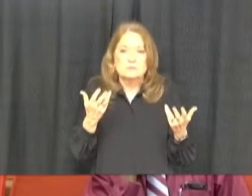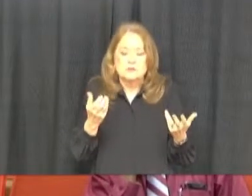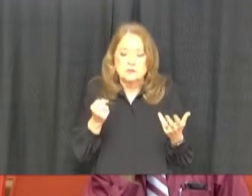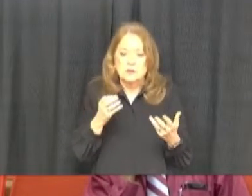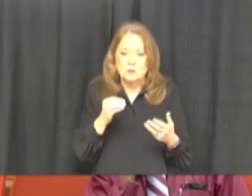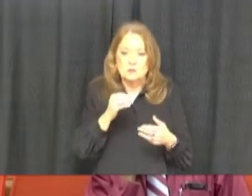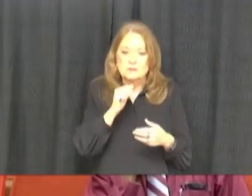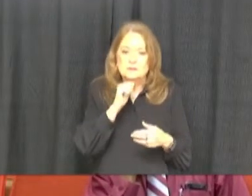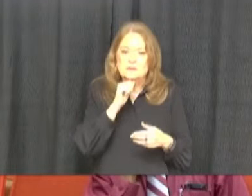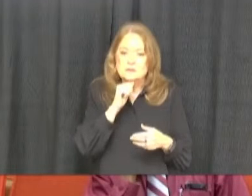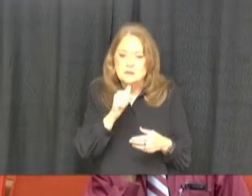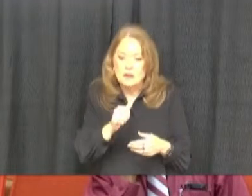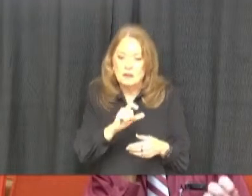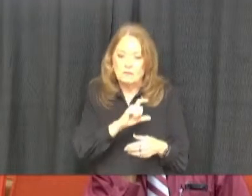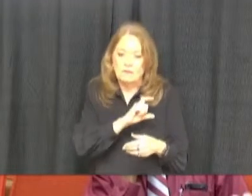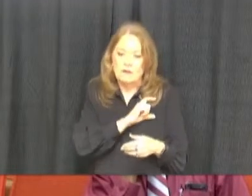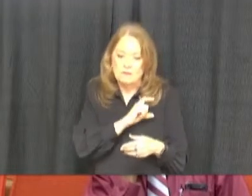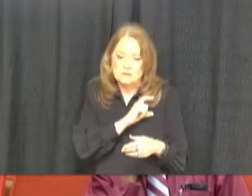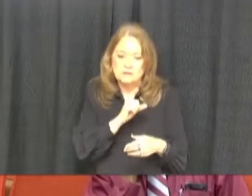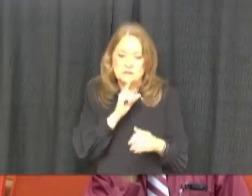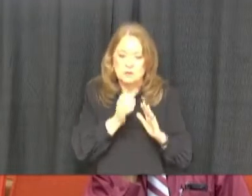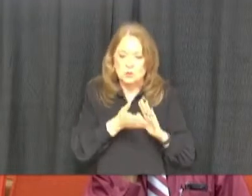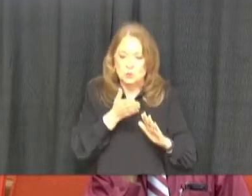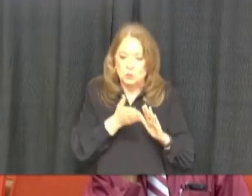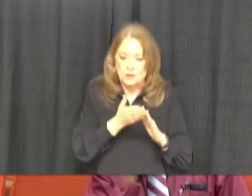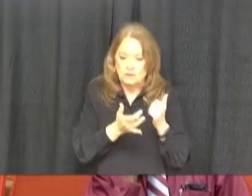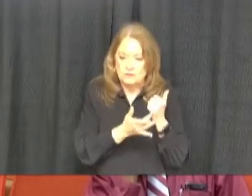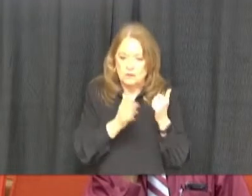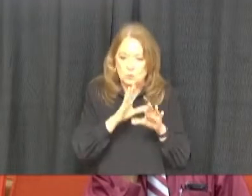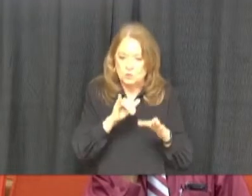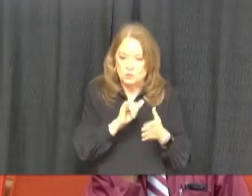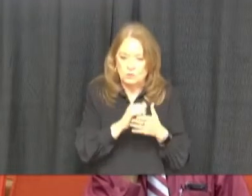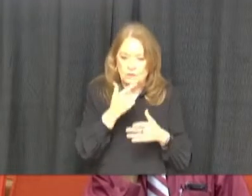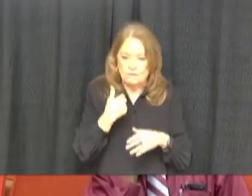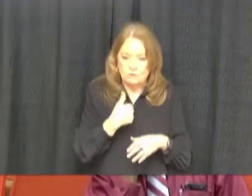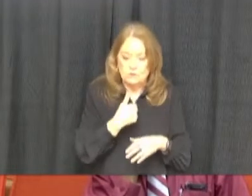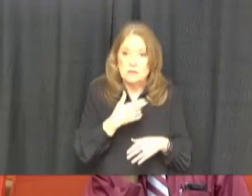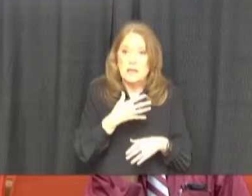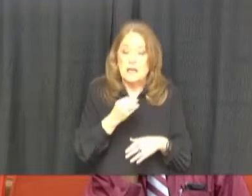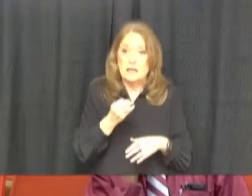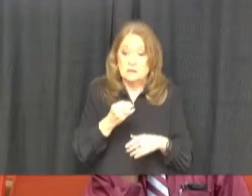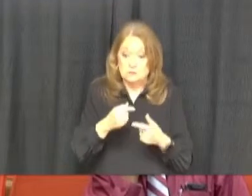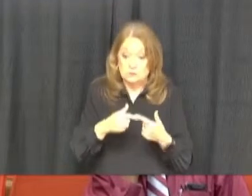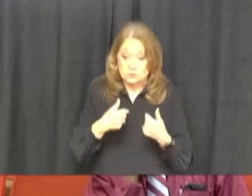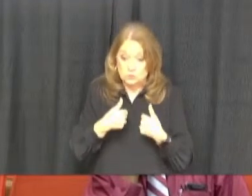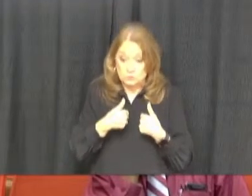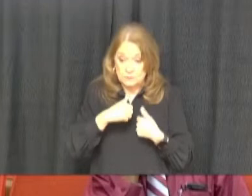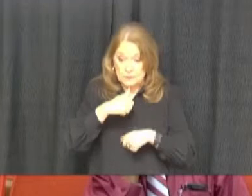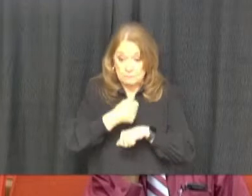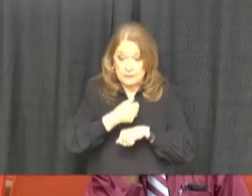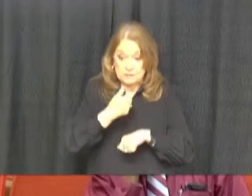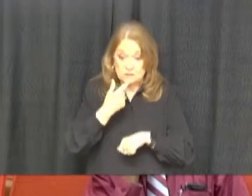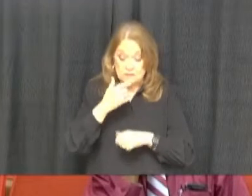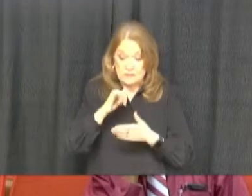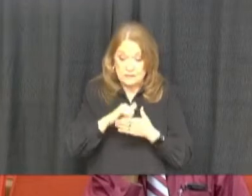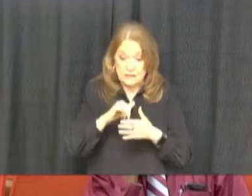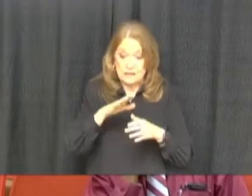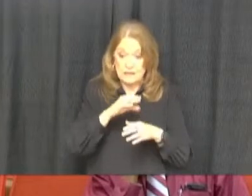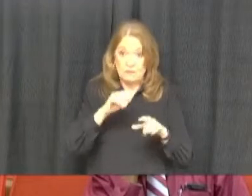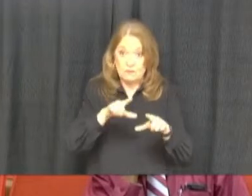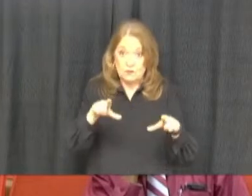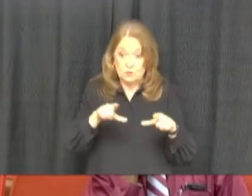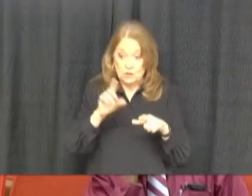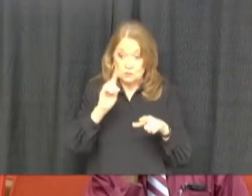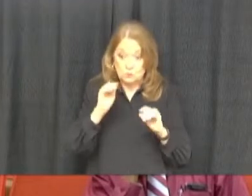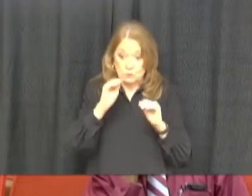So it's not the officers that will run it. The technology will do that for us. And to me, that, based on saying that and the locations where we